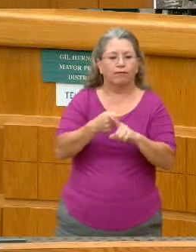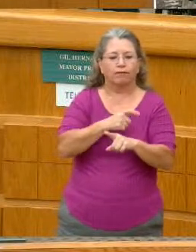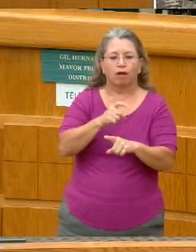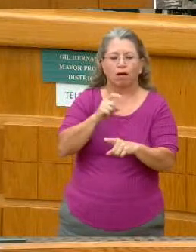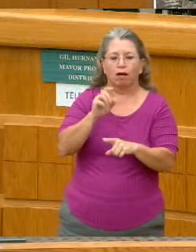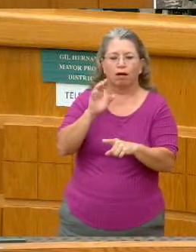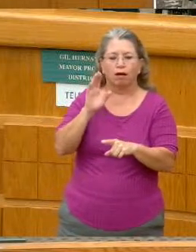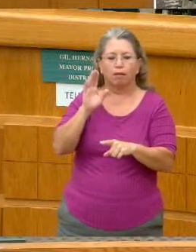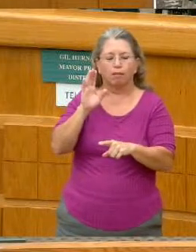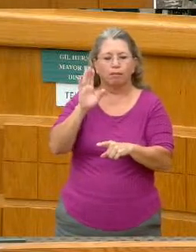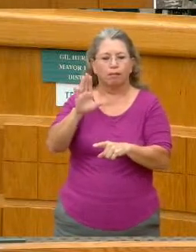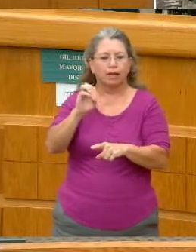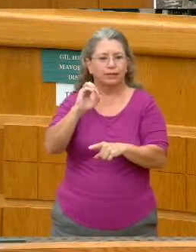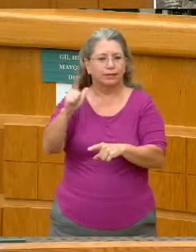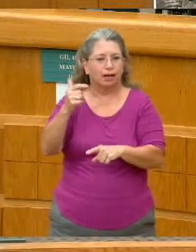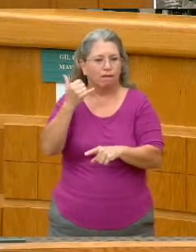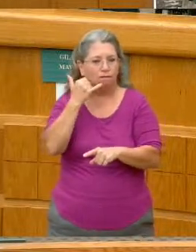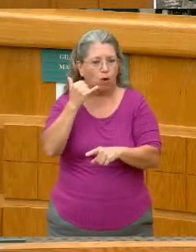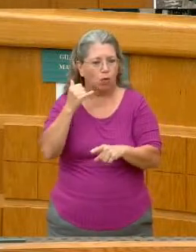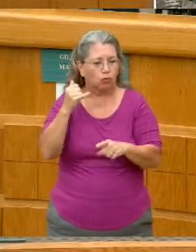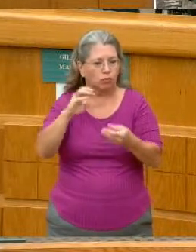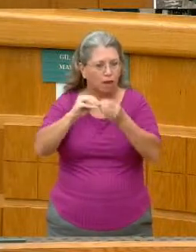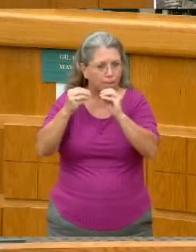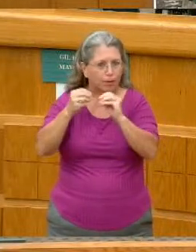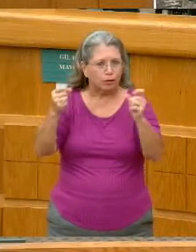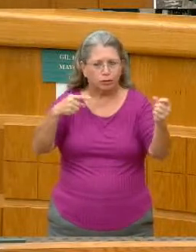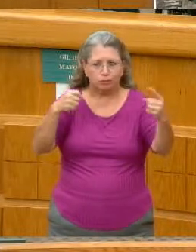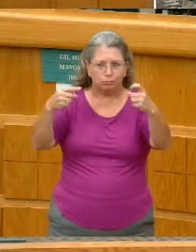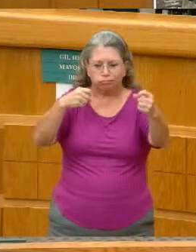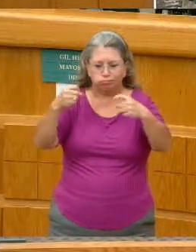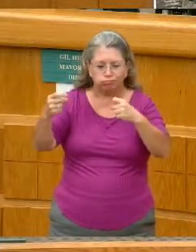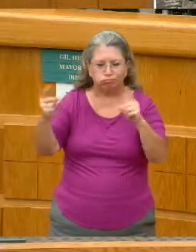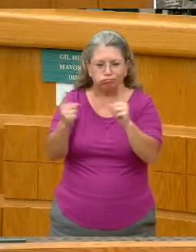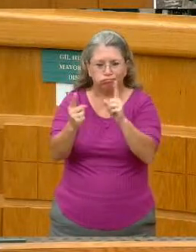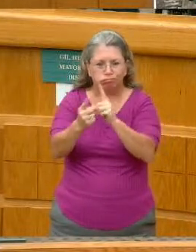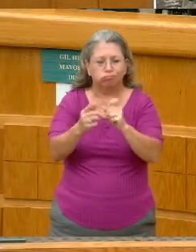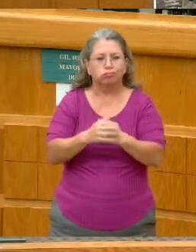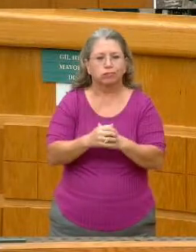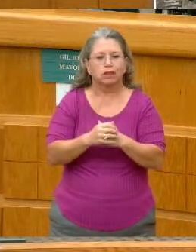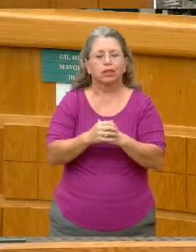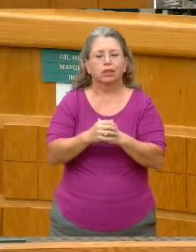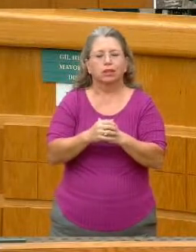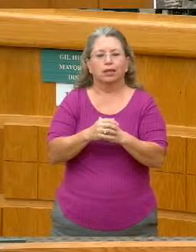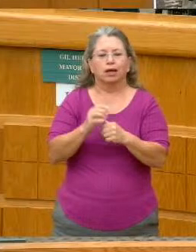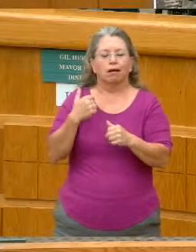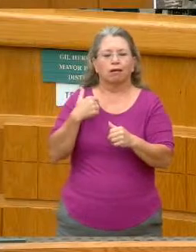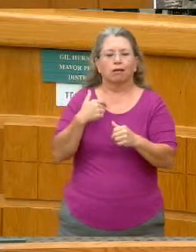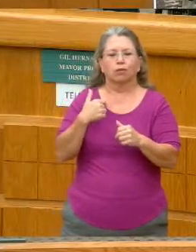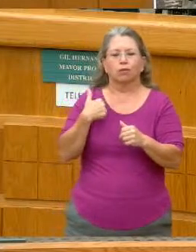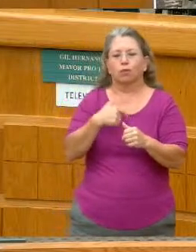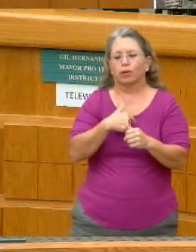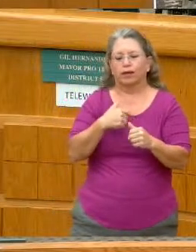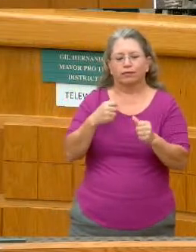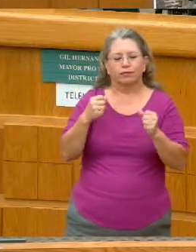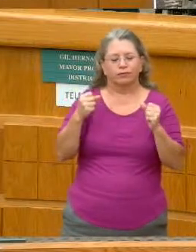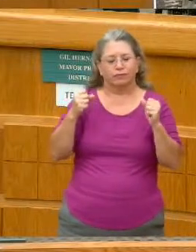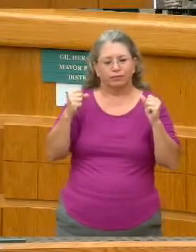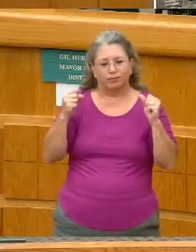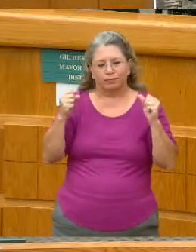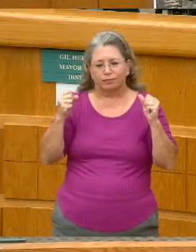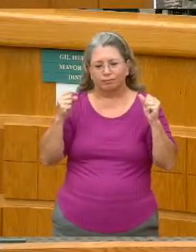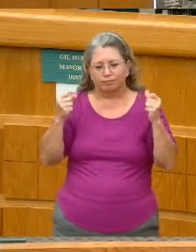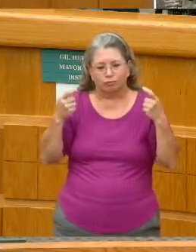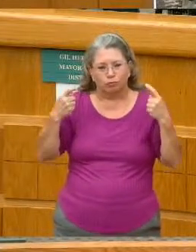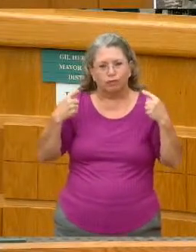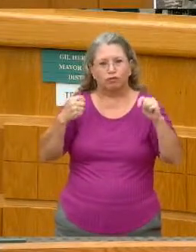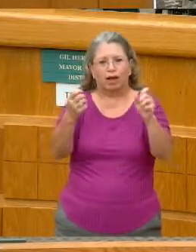working on together at the same time. That Operation Kitchen Sink, where you throw everything at it so that it will